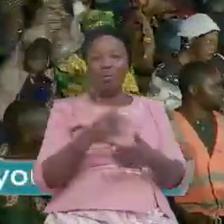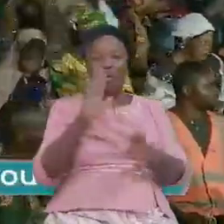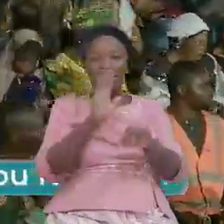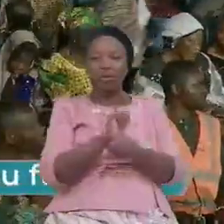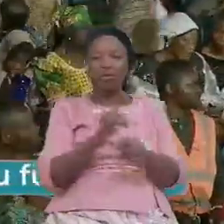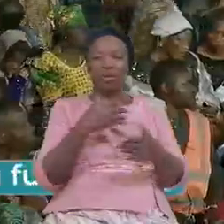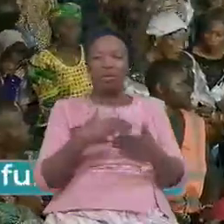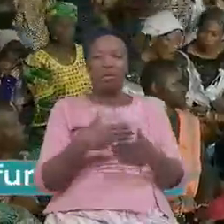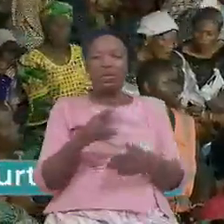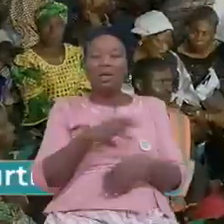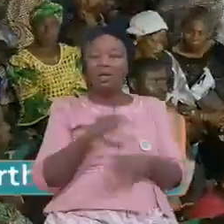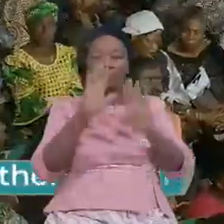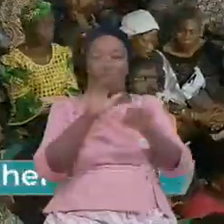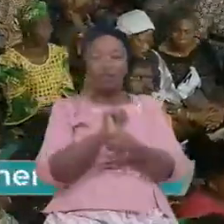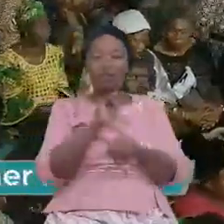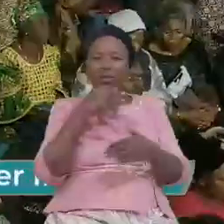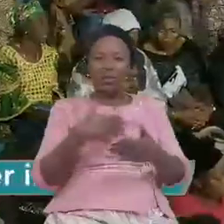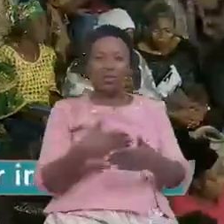Your miracle is near.